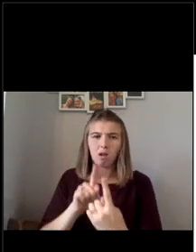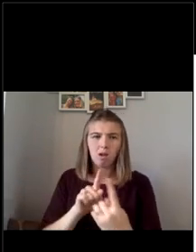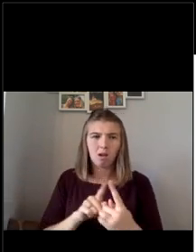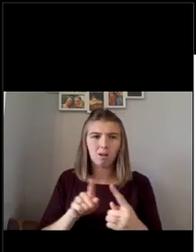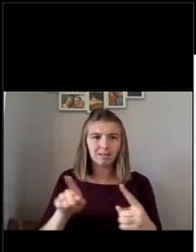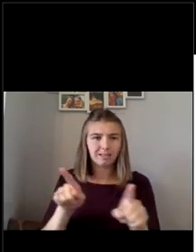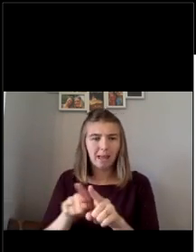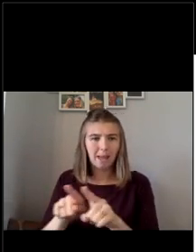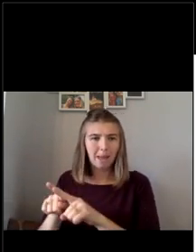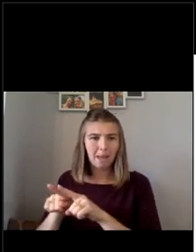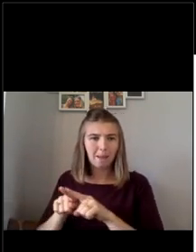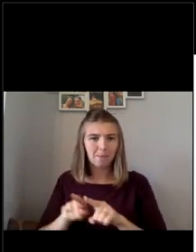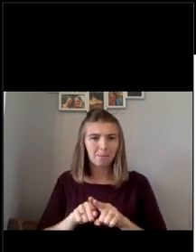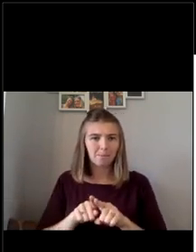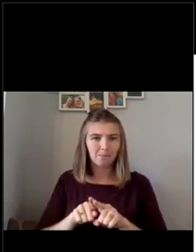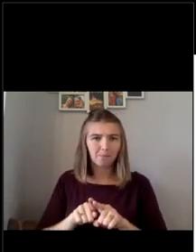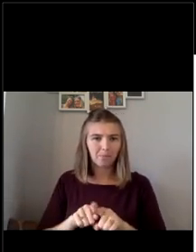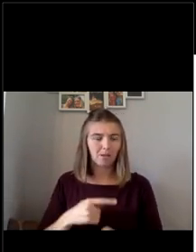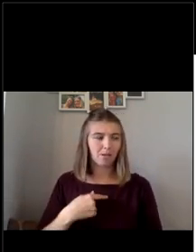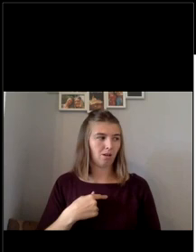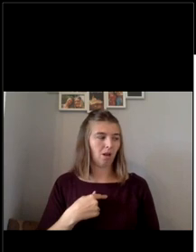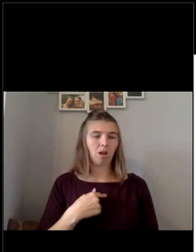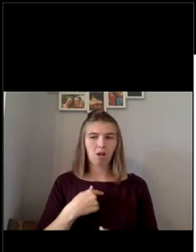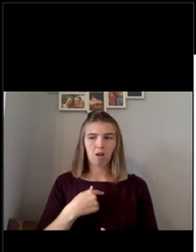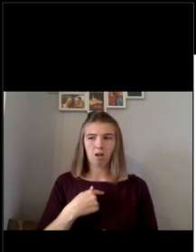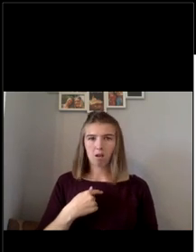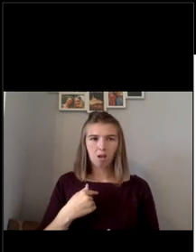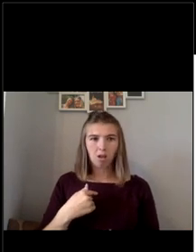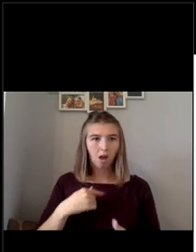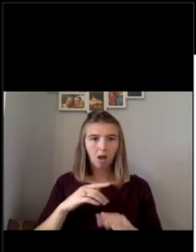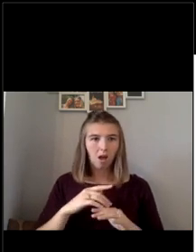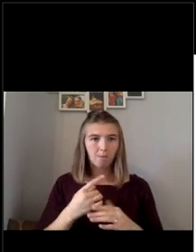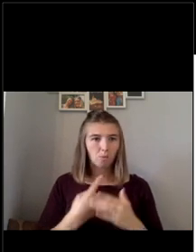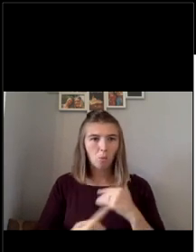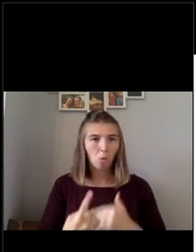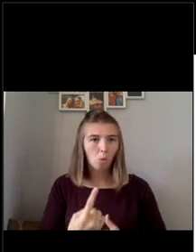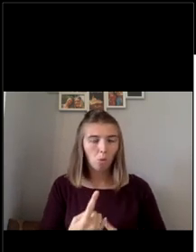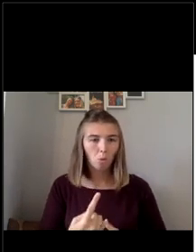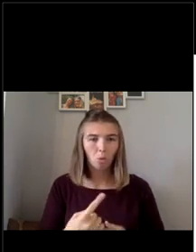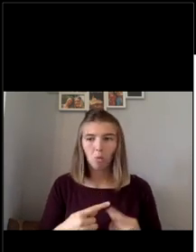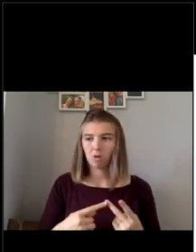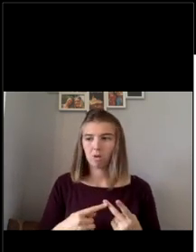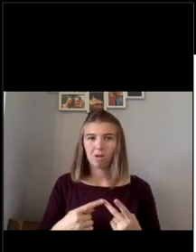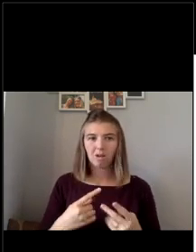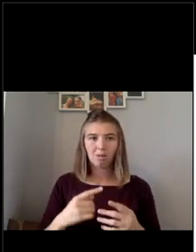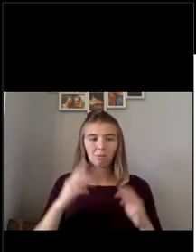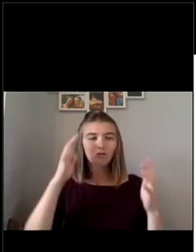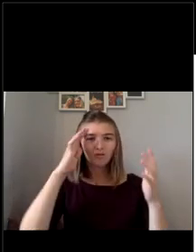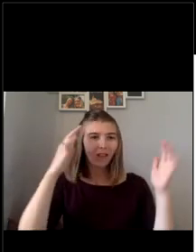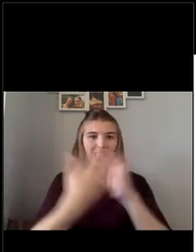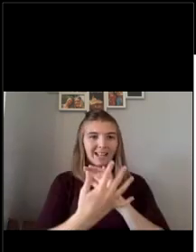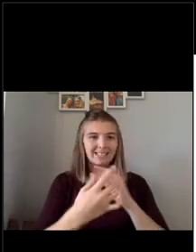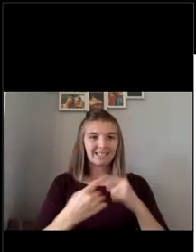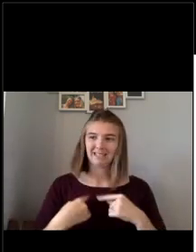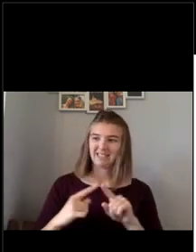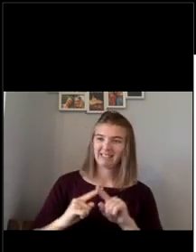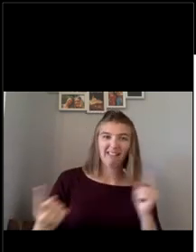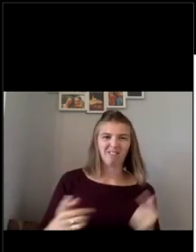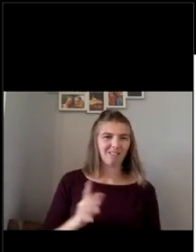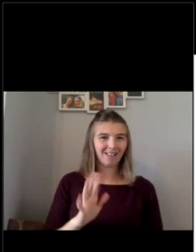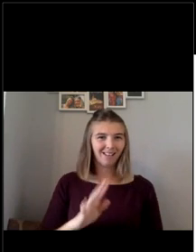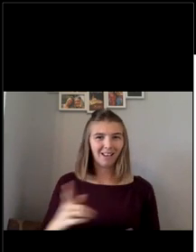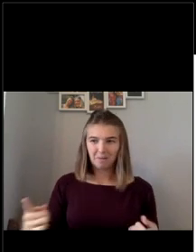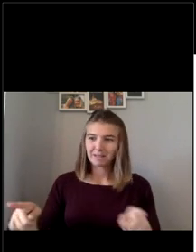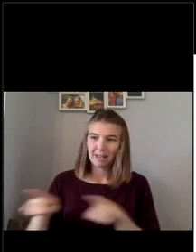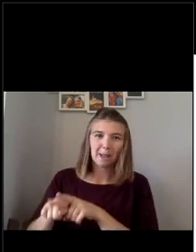felt like maybe I was not crazy, that I was not alone. And sharing those